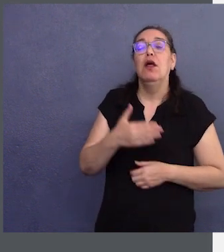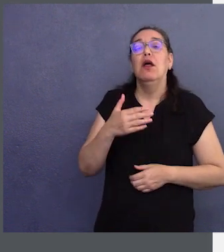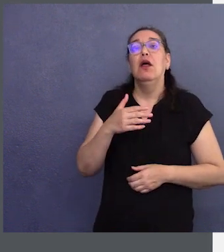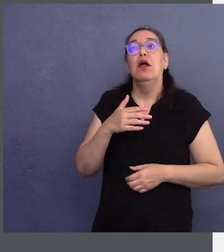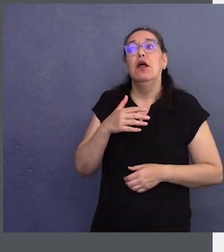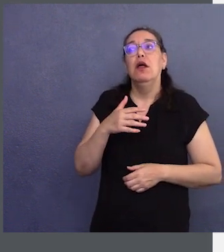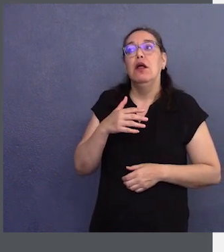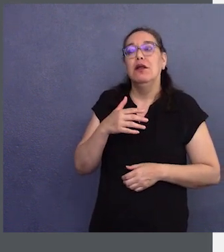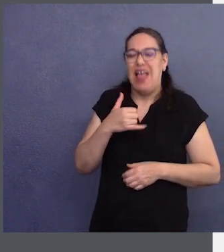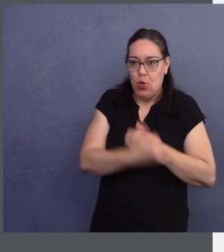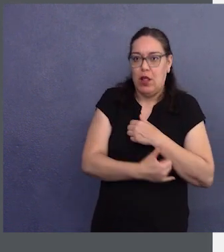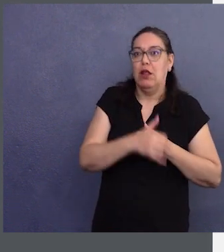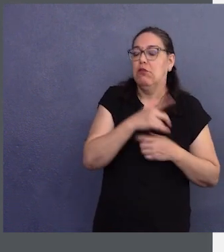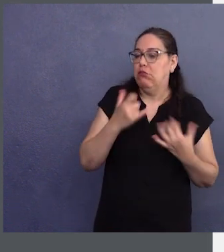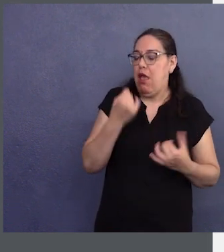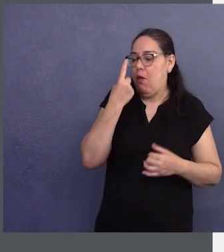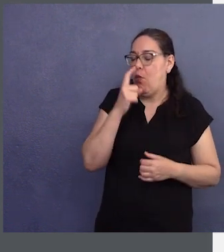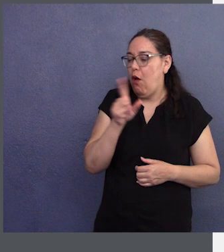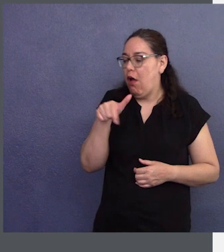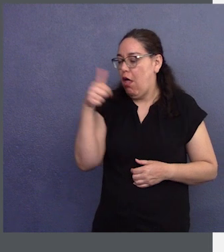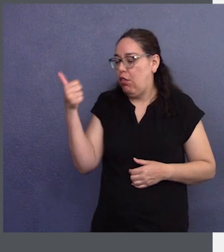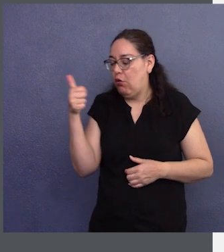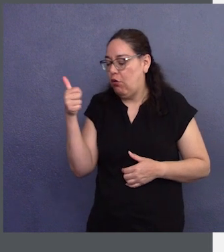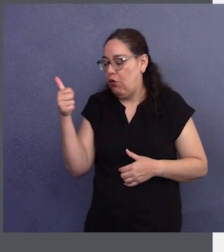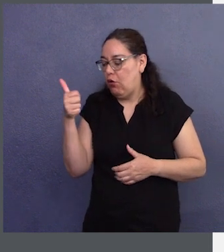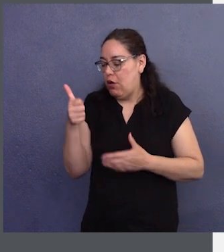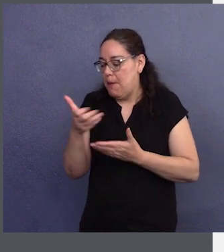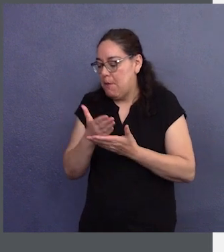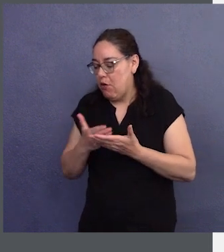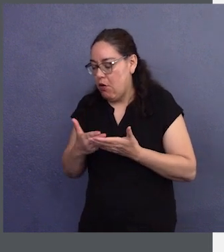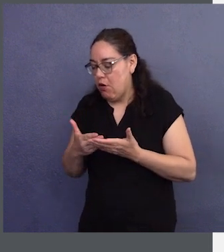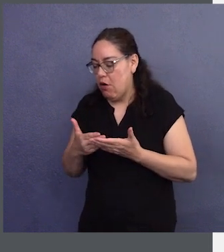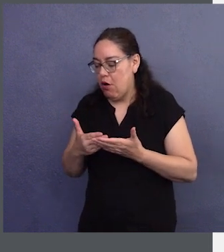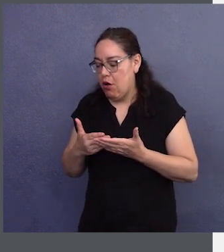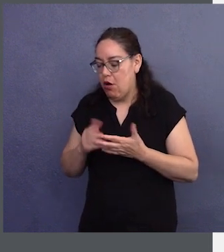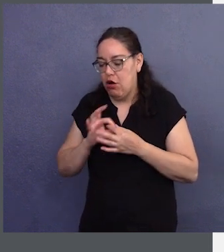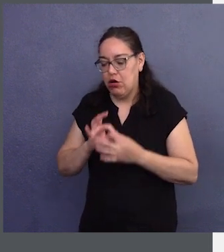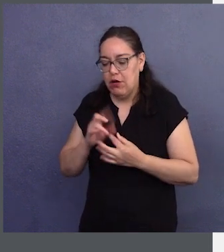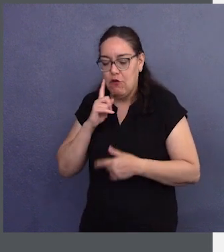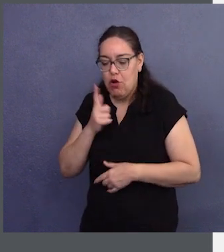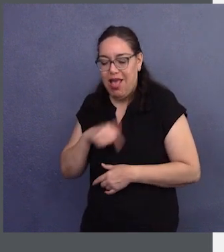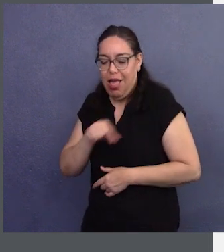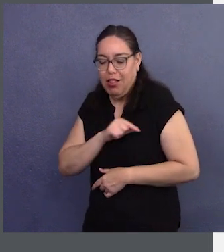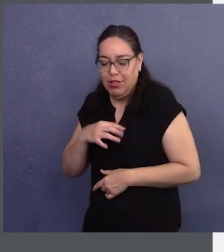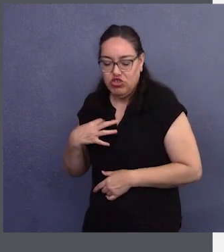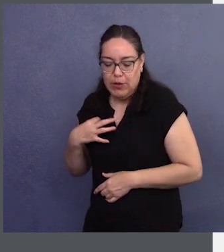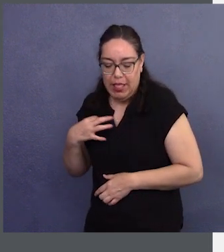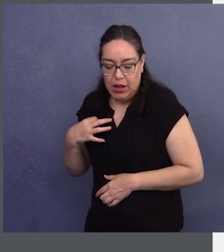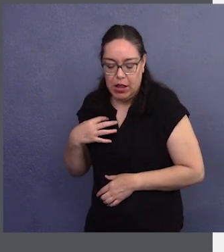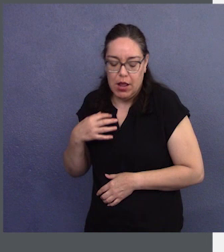the other components as far as eligibility, and we can go over that in